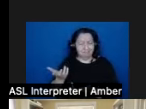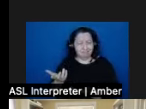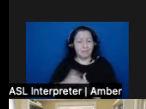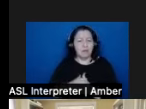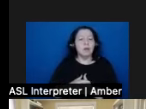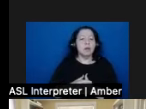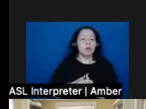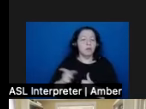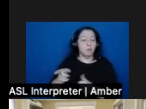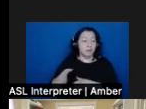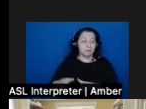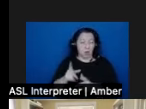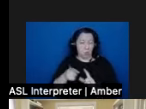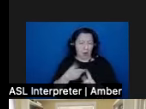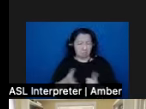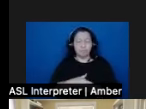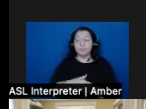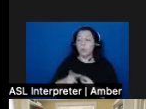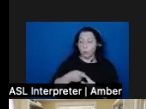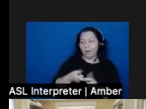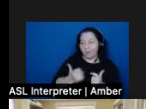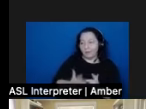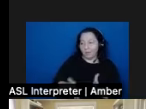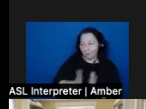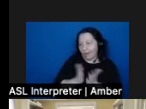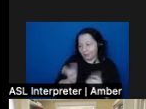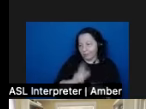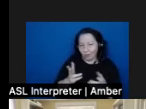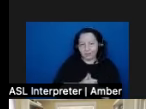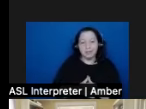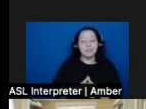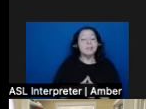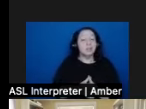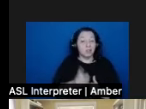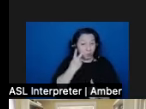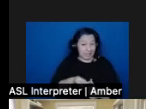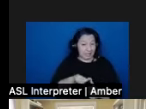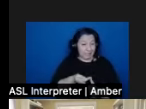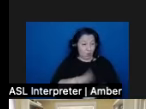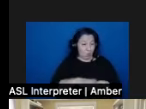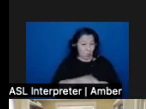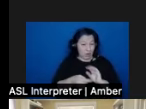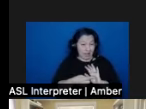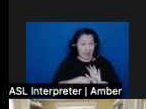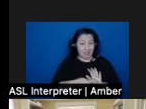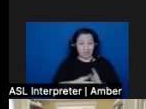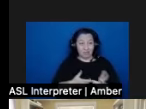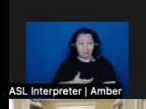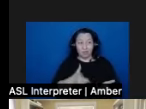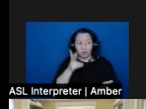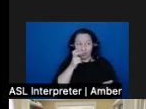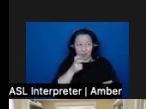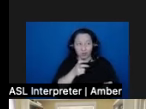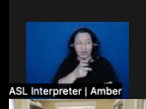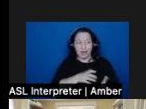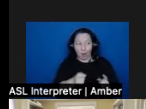survivor requests, and then when the warning signs, when you're seeing suicide, when you're hearing and seeing suicidal